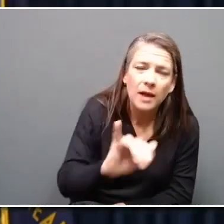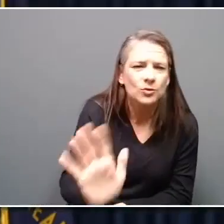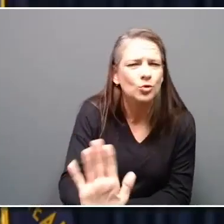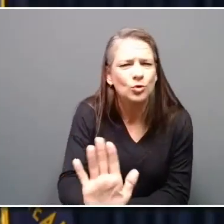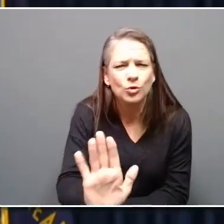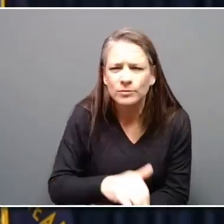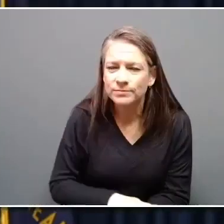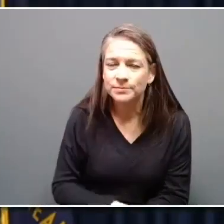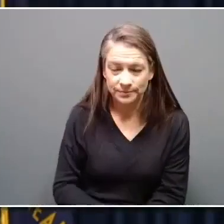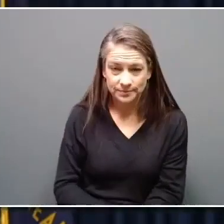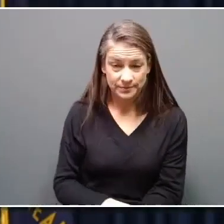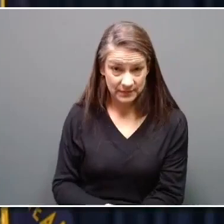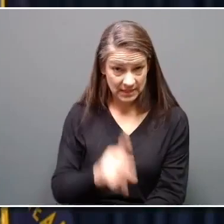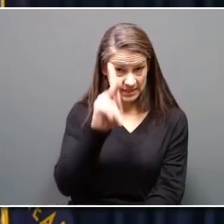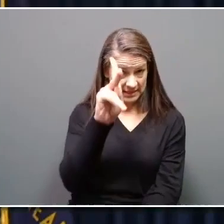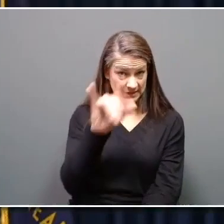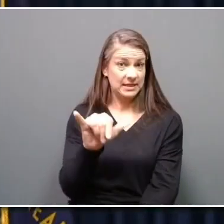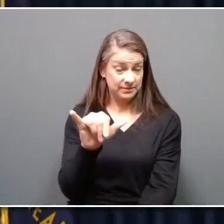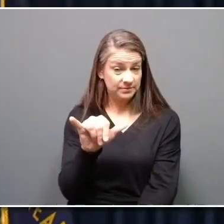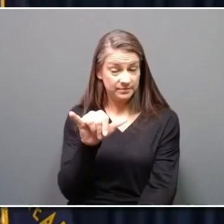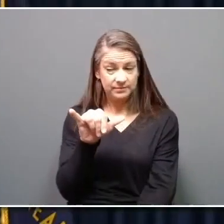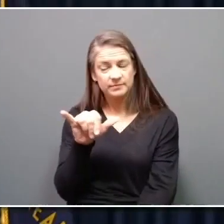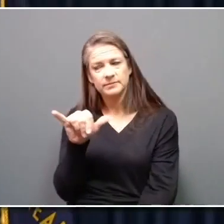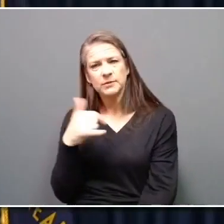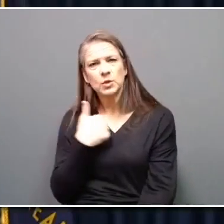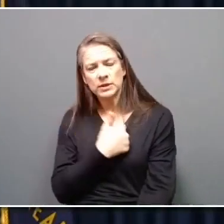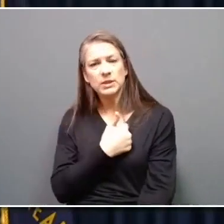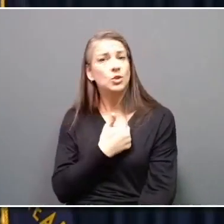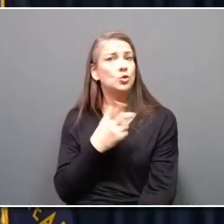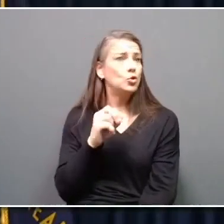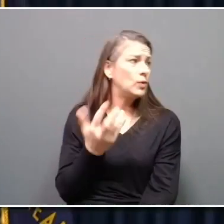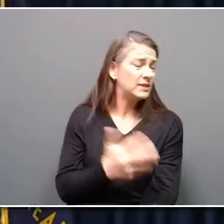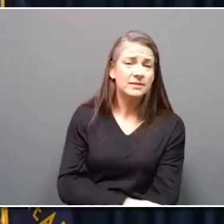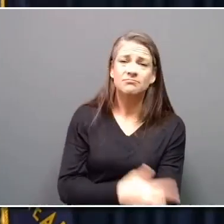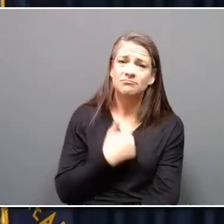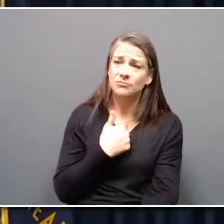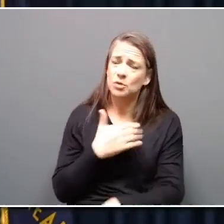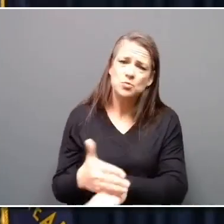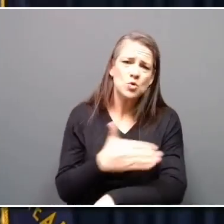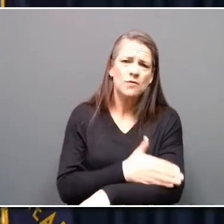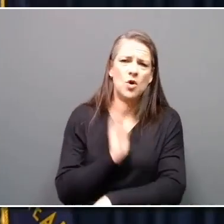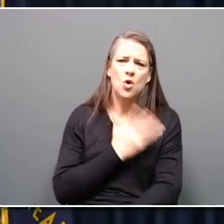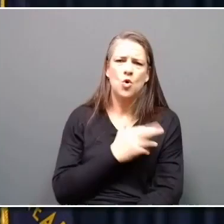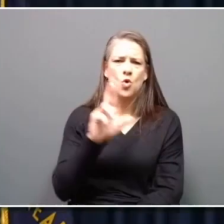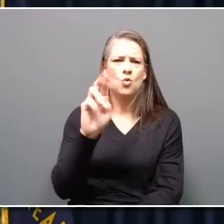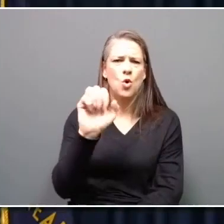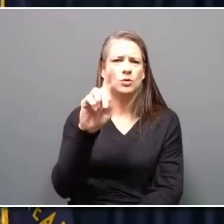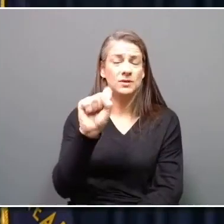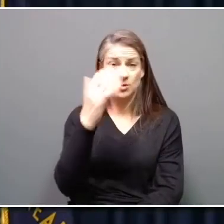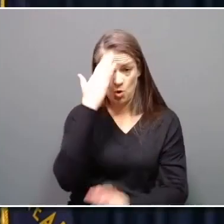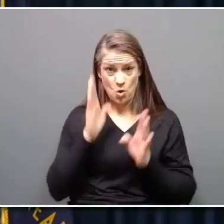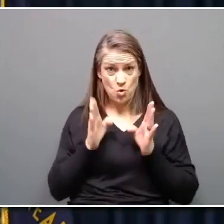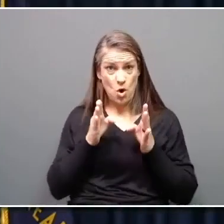Kentucky is building a better Kentucky, and one way we do that is by improving transportation. Having good, reliable roads and bridges makes our lives and businesses